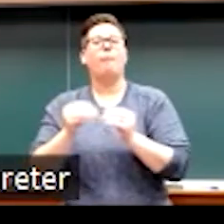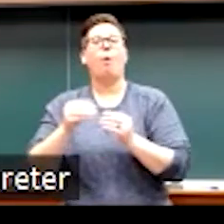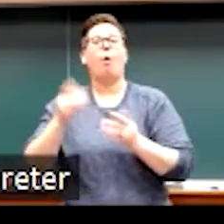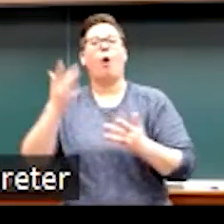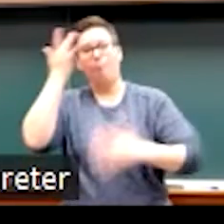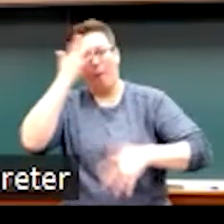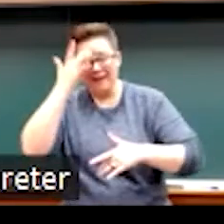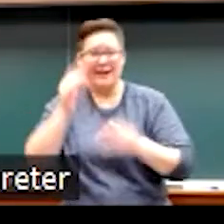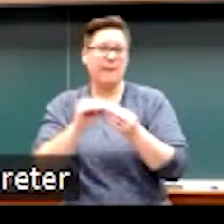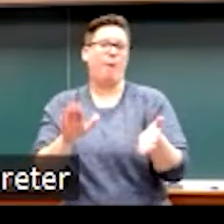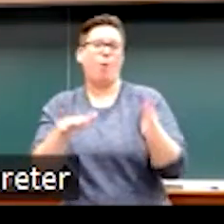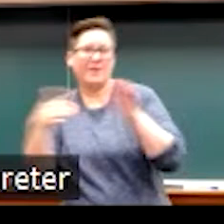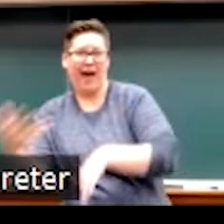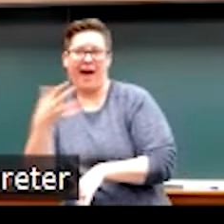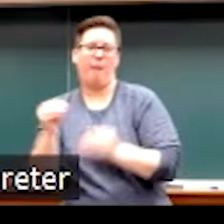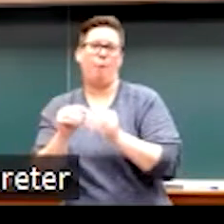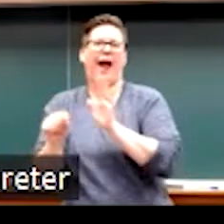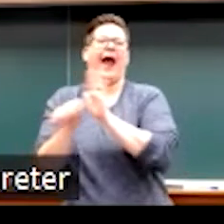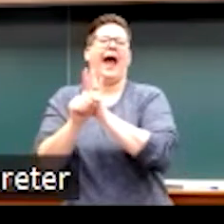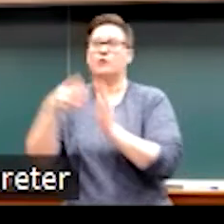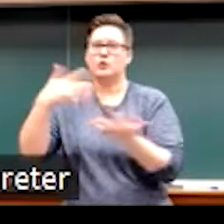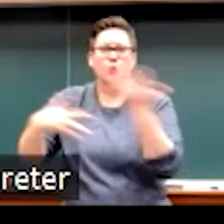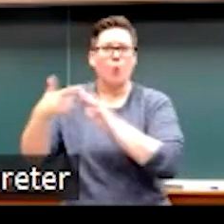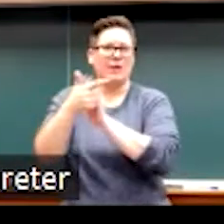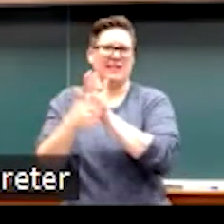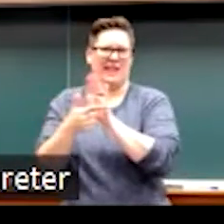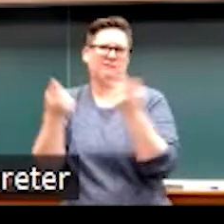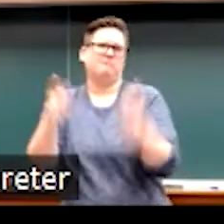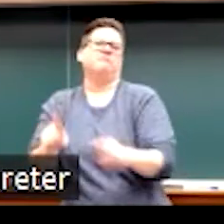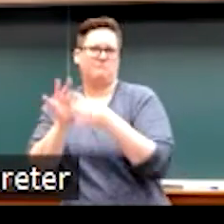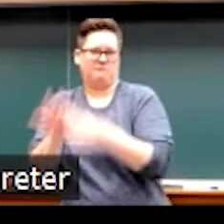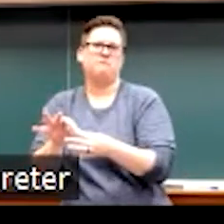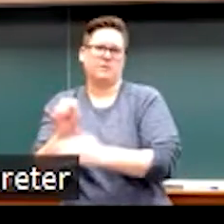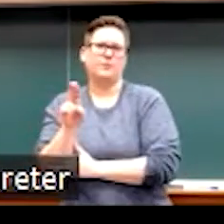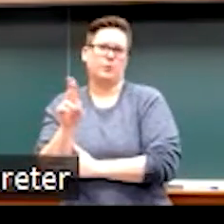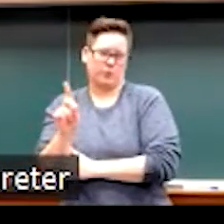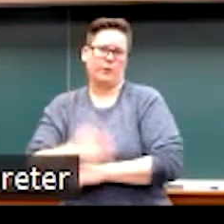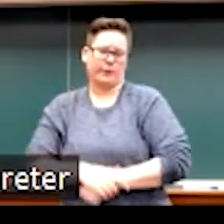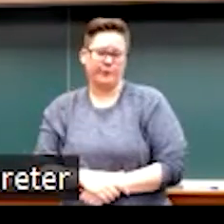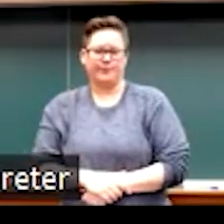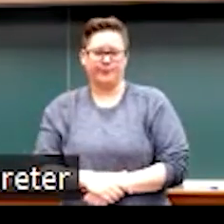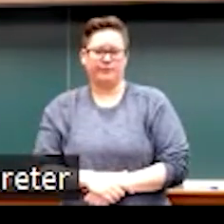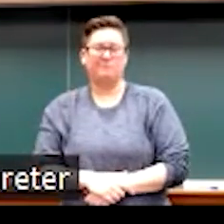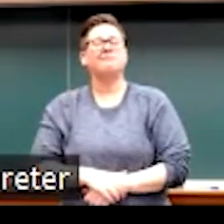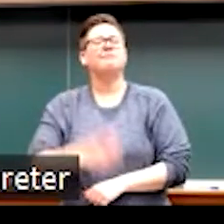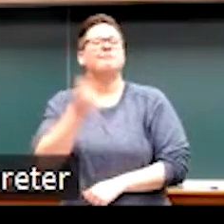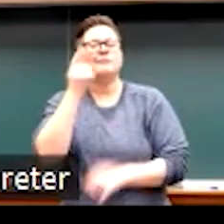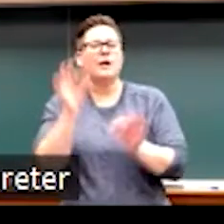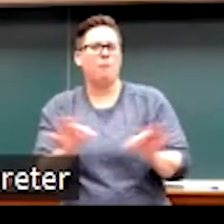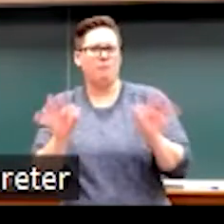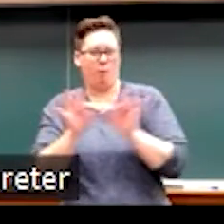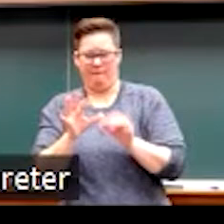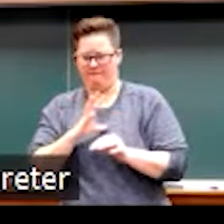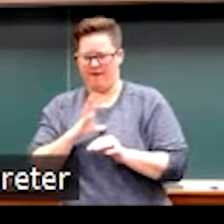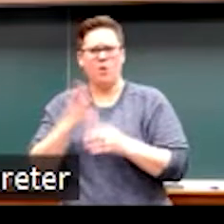morbidity, mortality, and adverse social and legal consequences that's associated with these disparities. And it's important then to look at